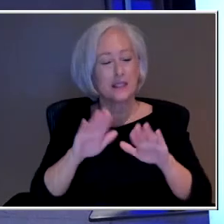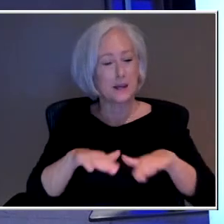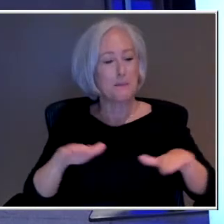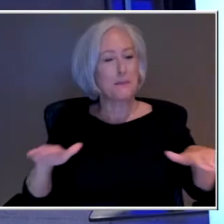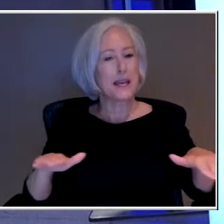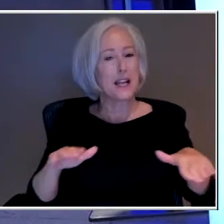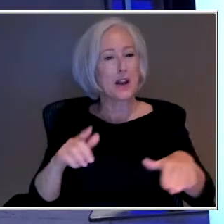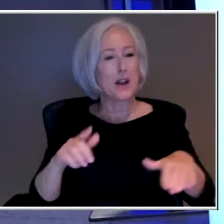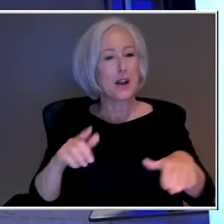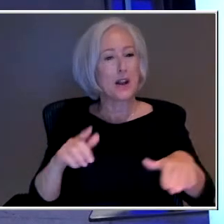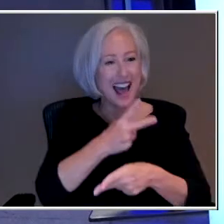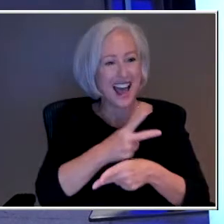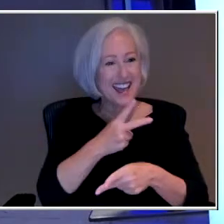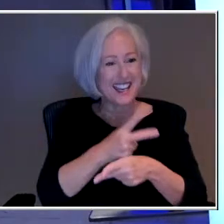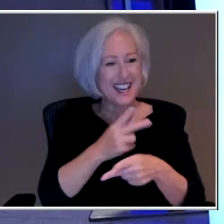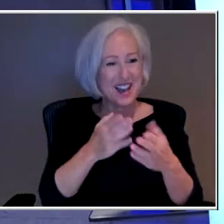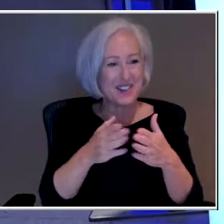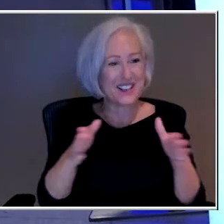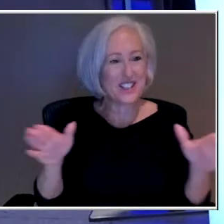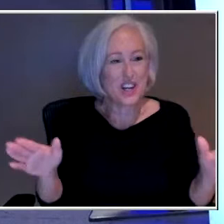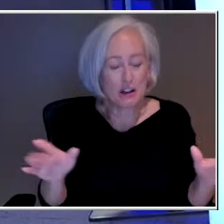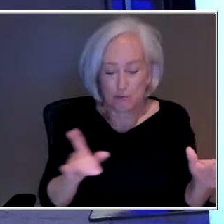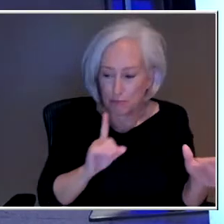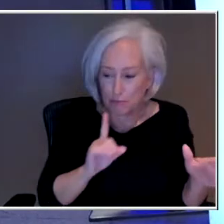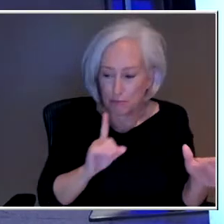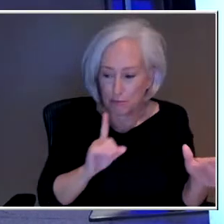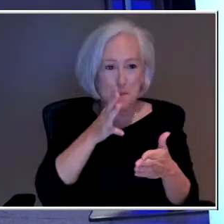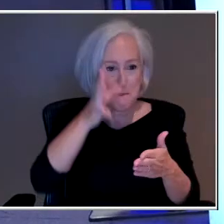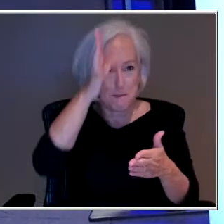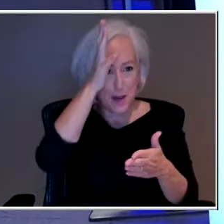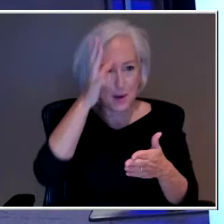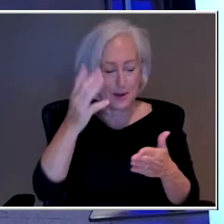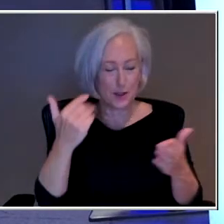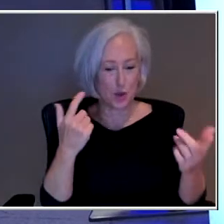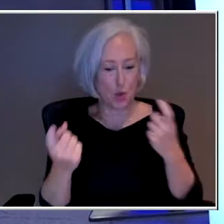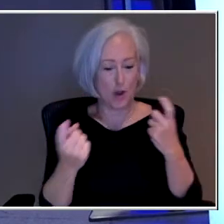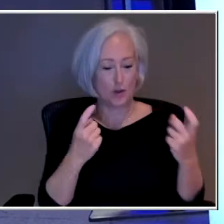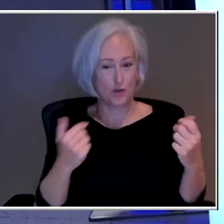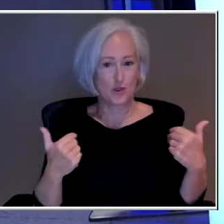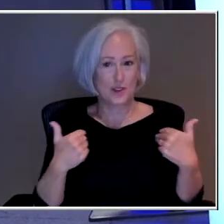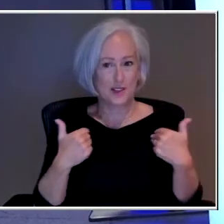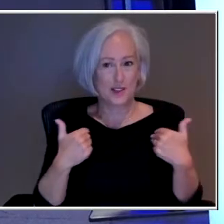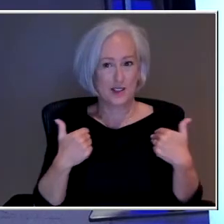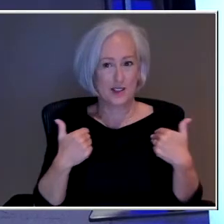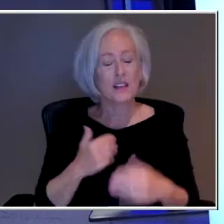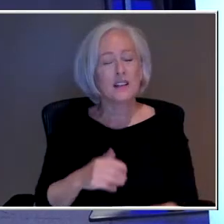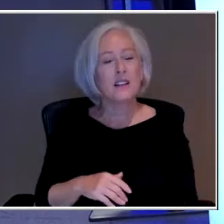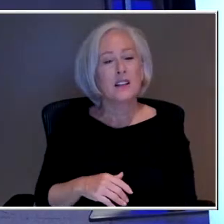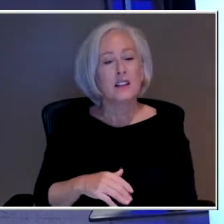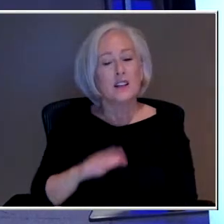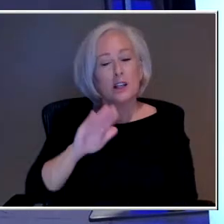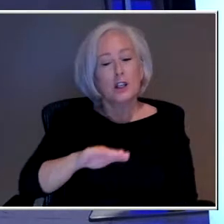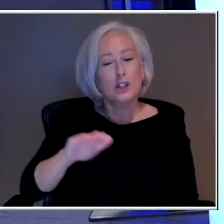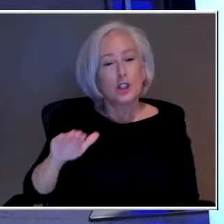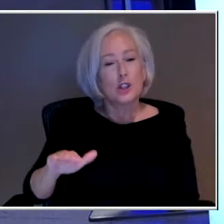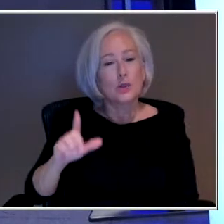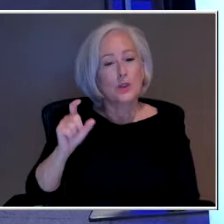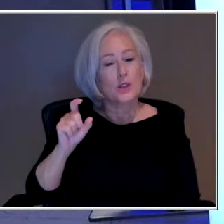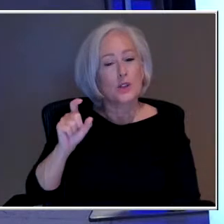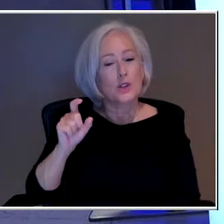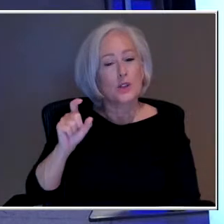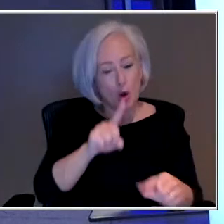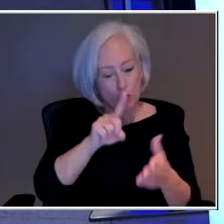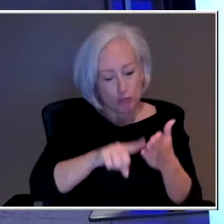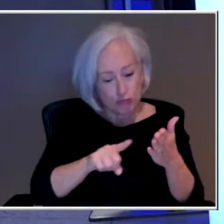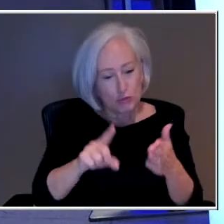I'm sure folks and parents out there have lots of questions. We said that children should get their eyes checked. So Dr. Broxterman, tell us, should parents be seeking